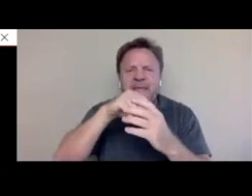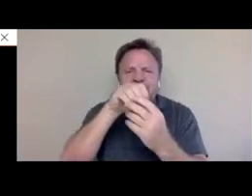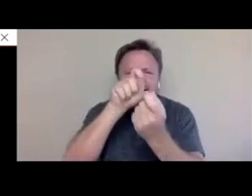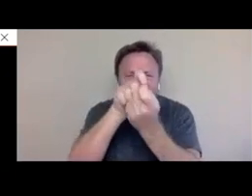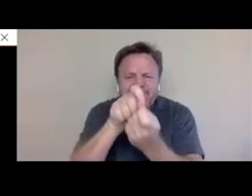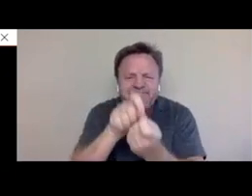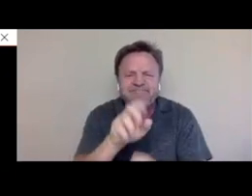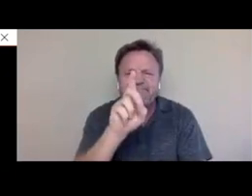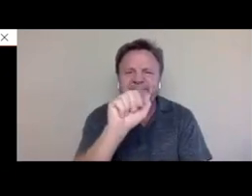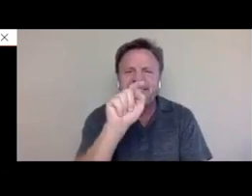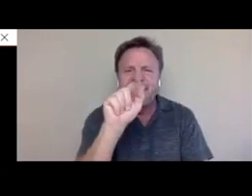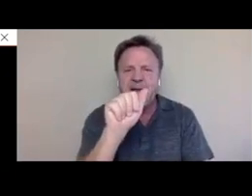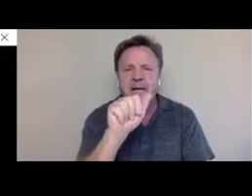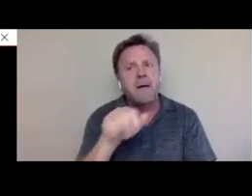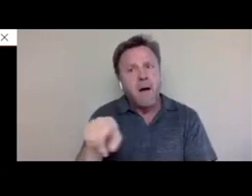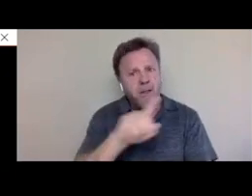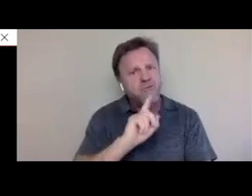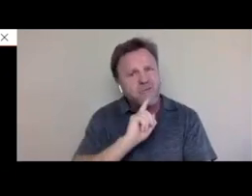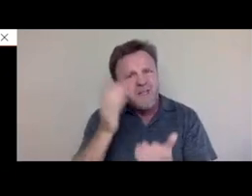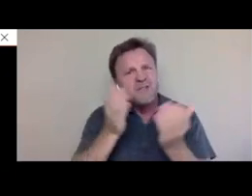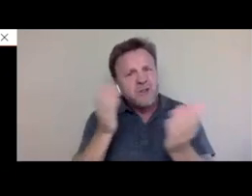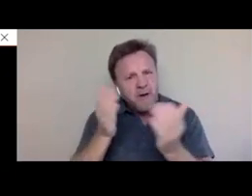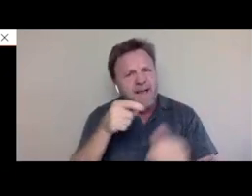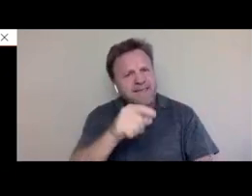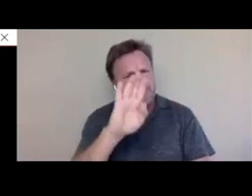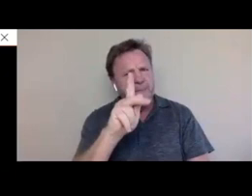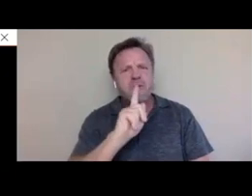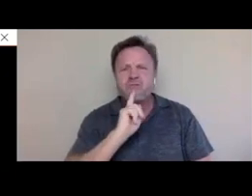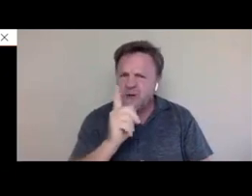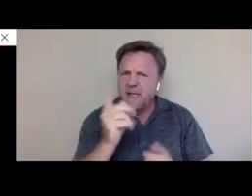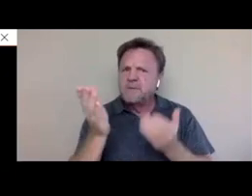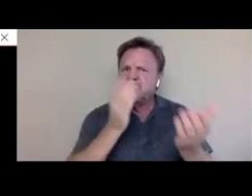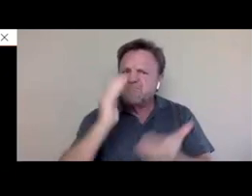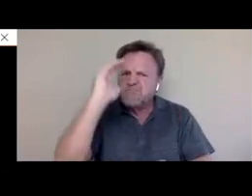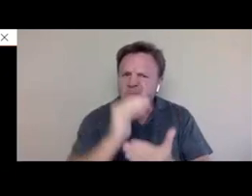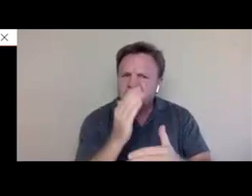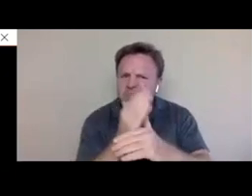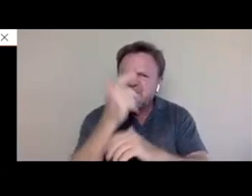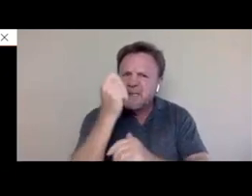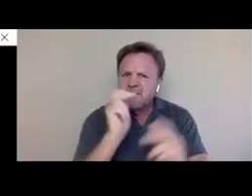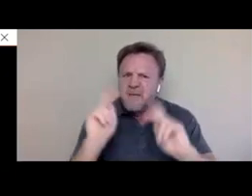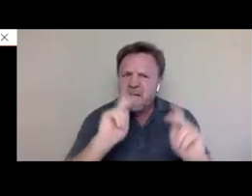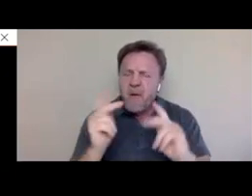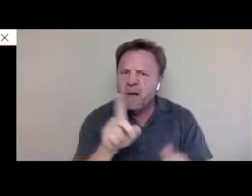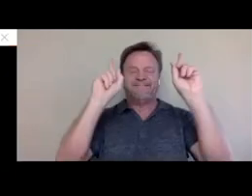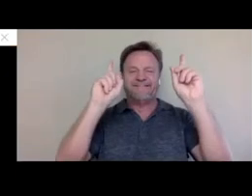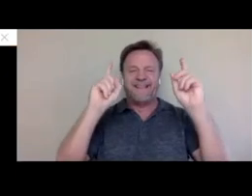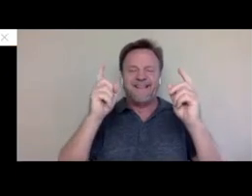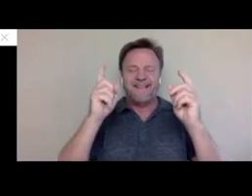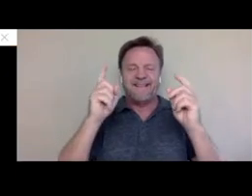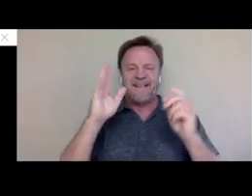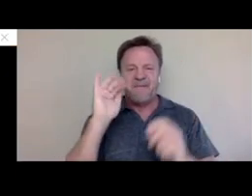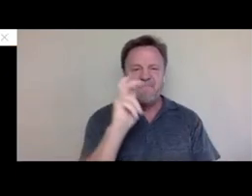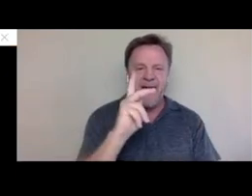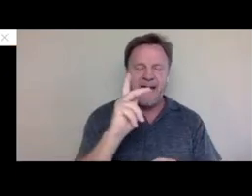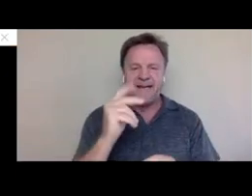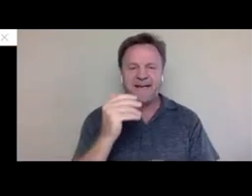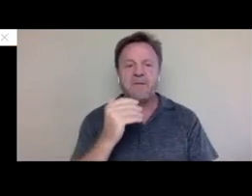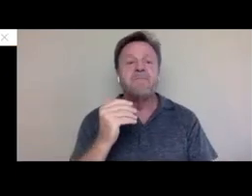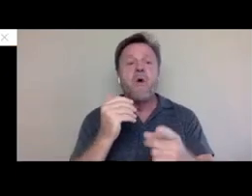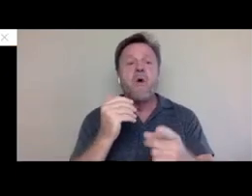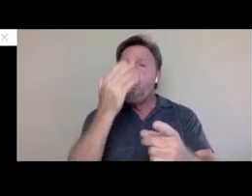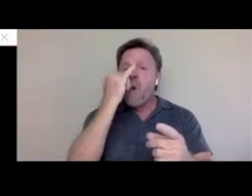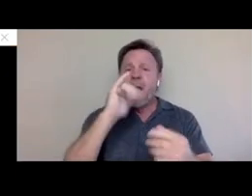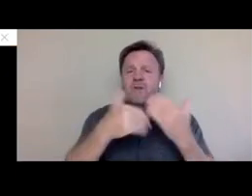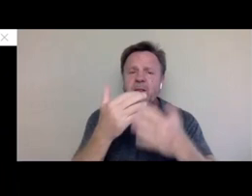Are they really serving? Is this bank really serving low and moderate income people? Next slide, please. Why does all this